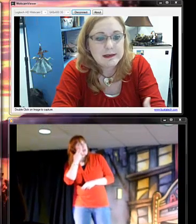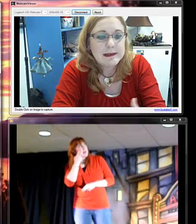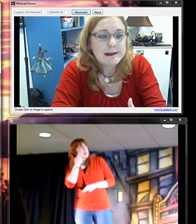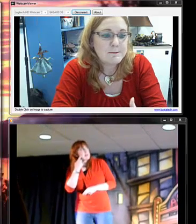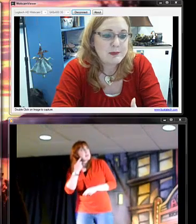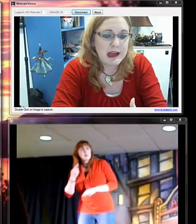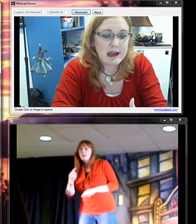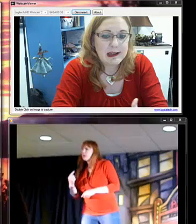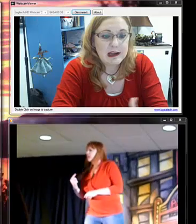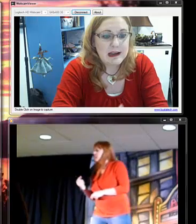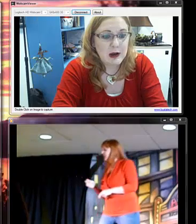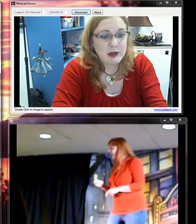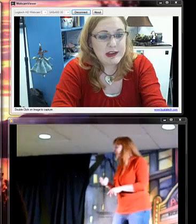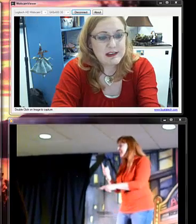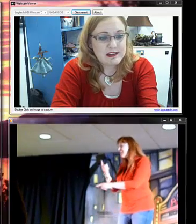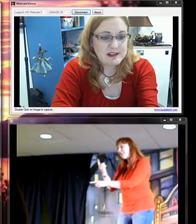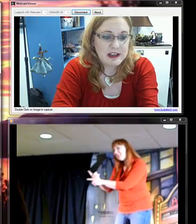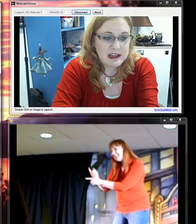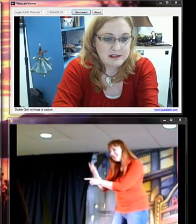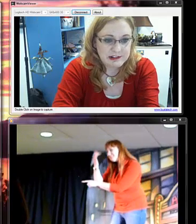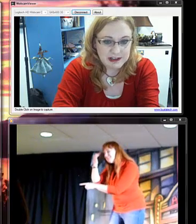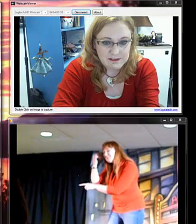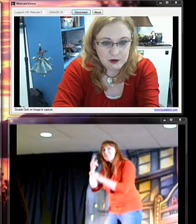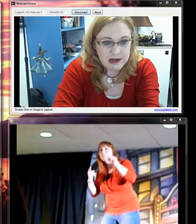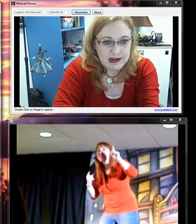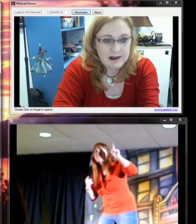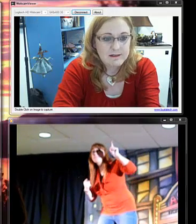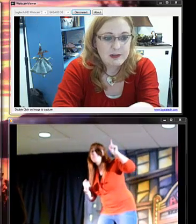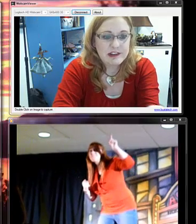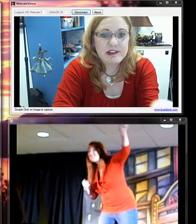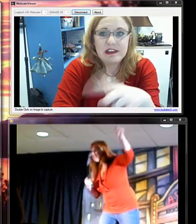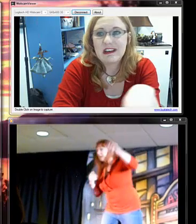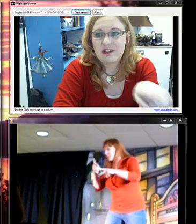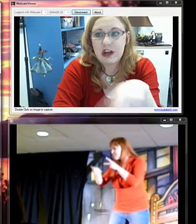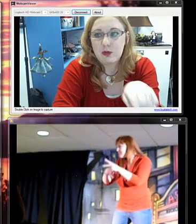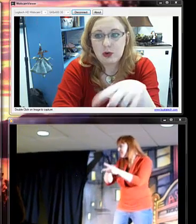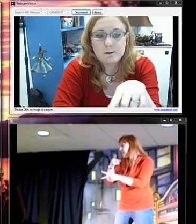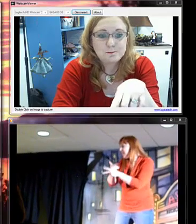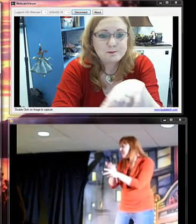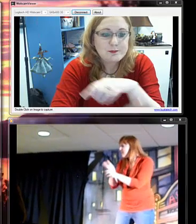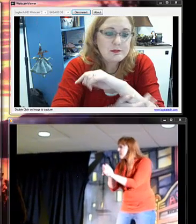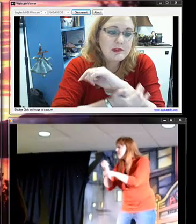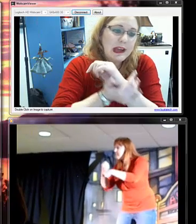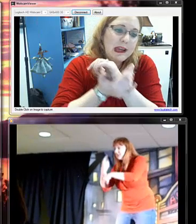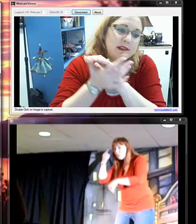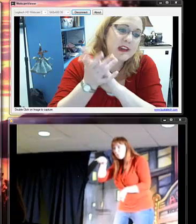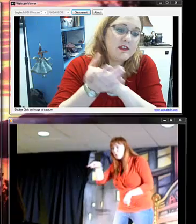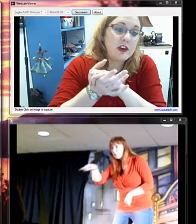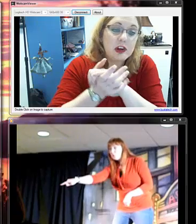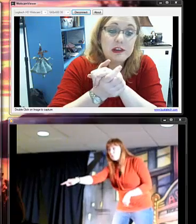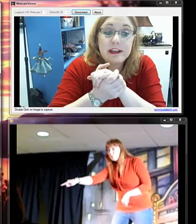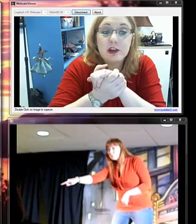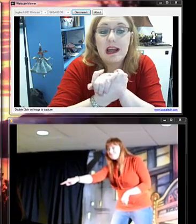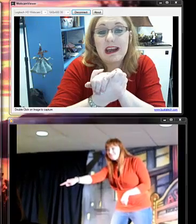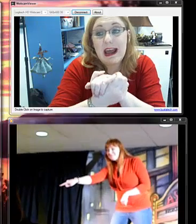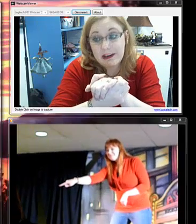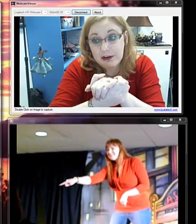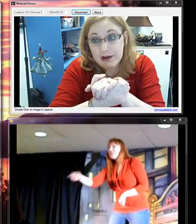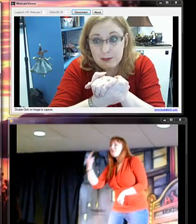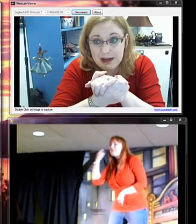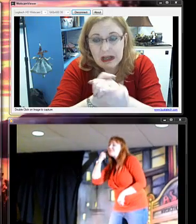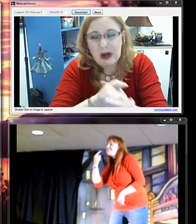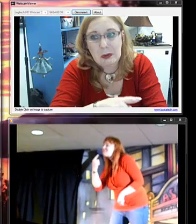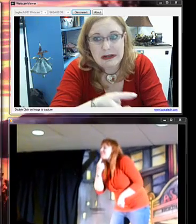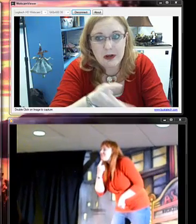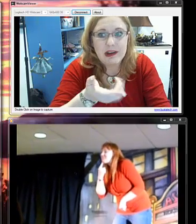story. Okay, now this in delivery, this is in general. Okay, signs are clear and